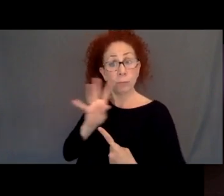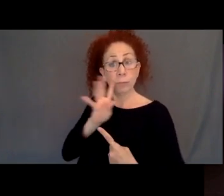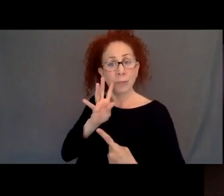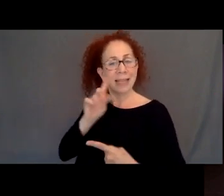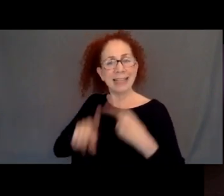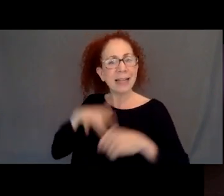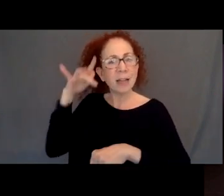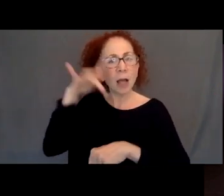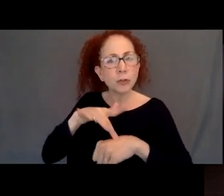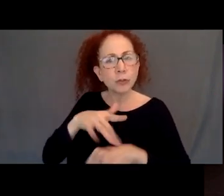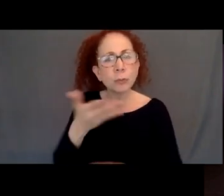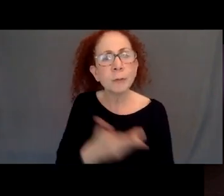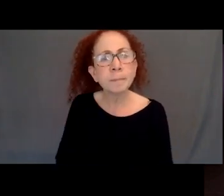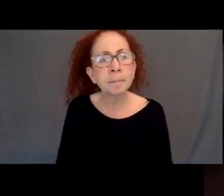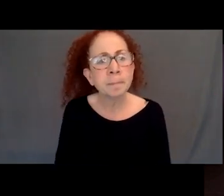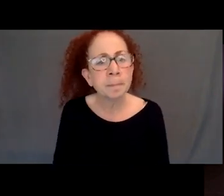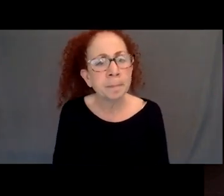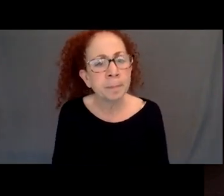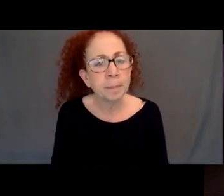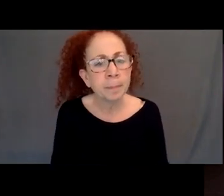quite get to?